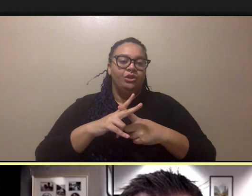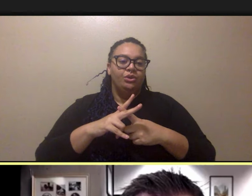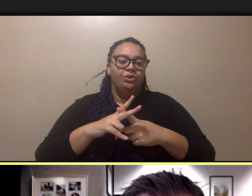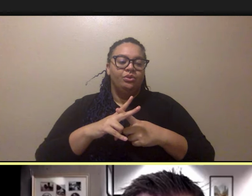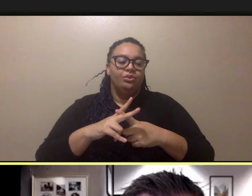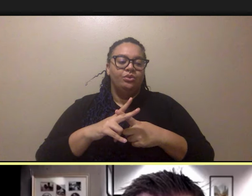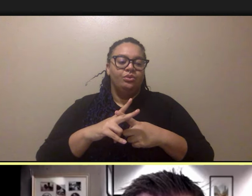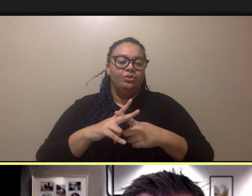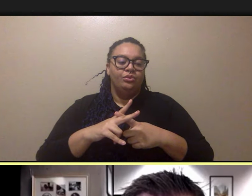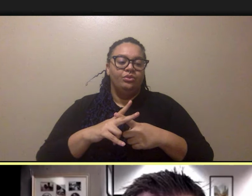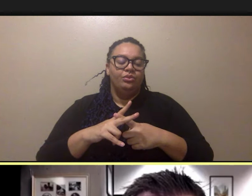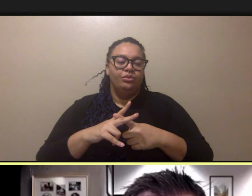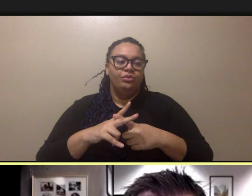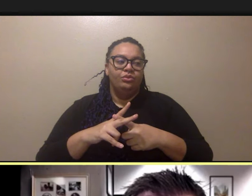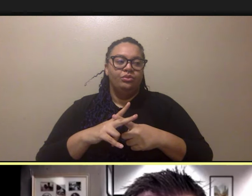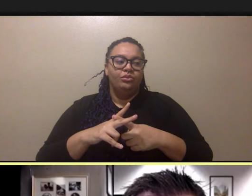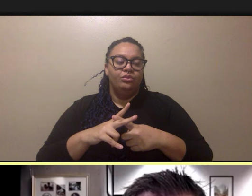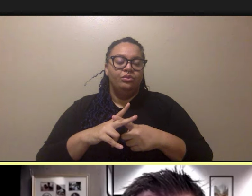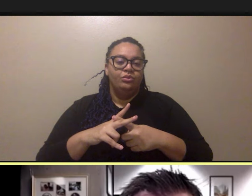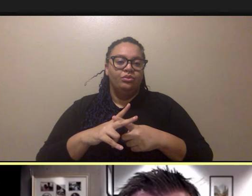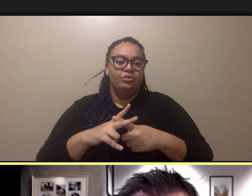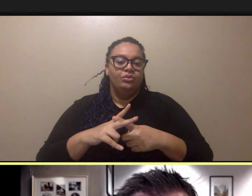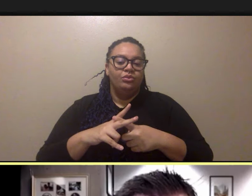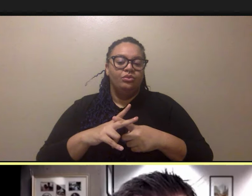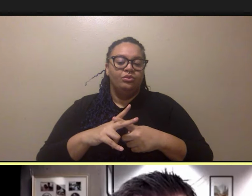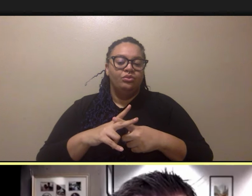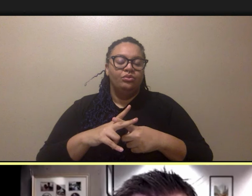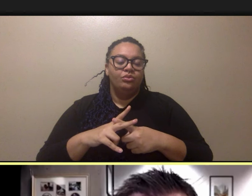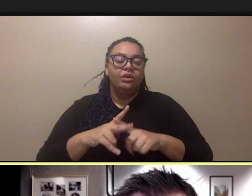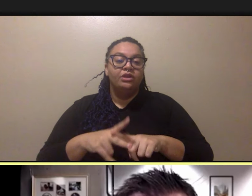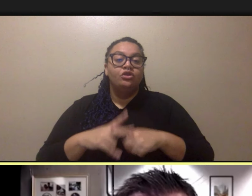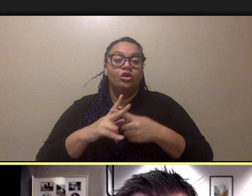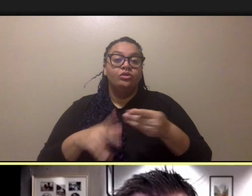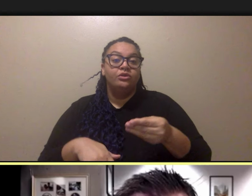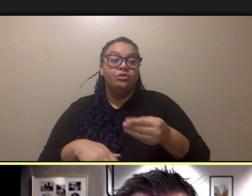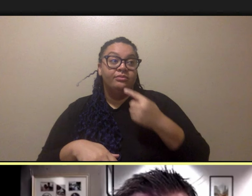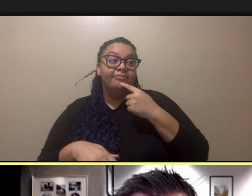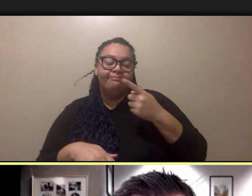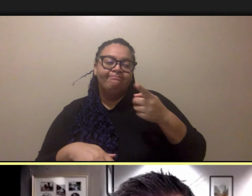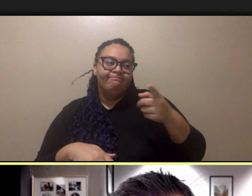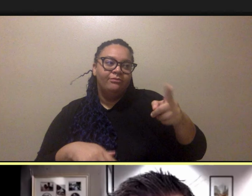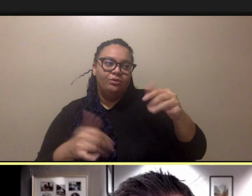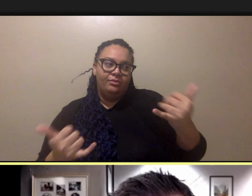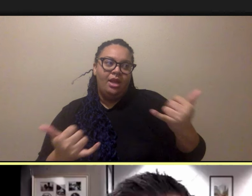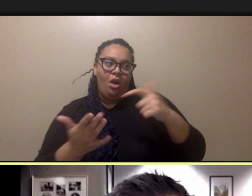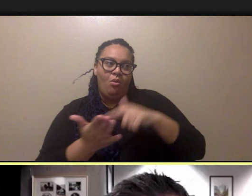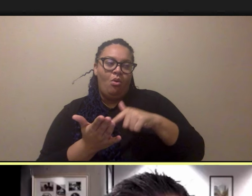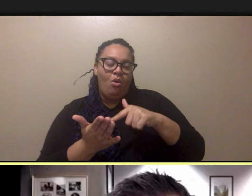sentence those runaway servants with lifetime servitude. And they tended to do that to the black servants more than the